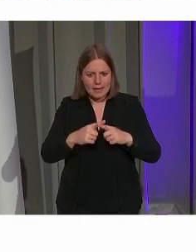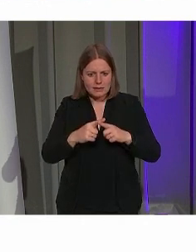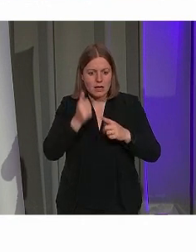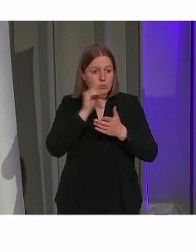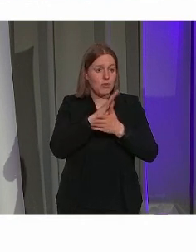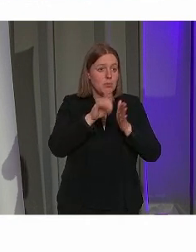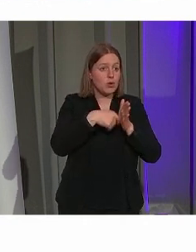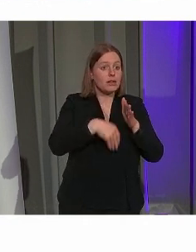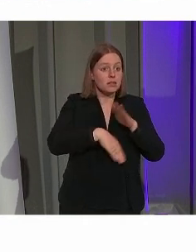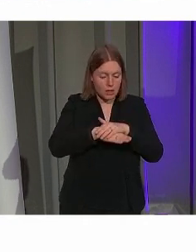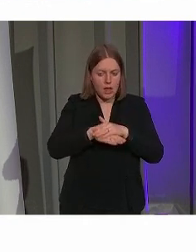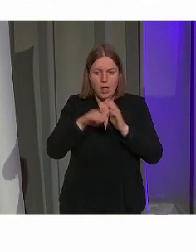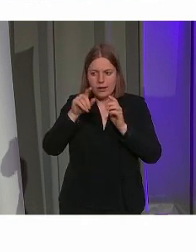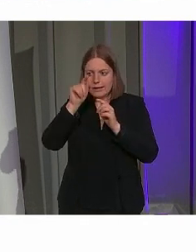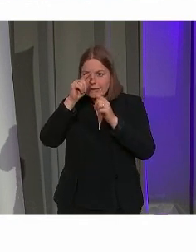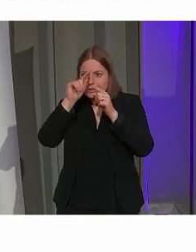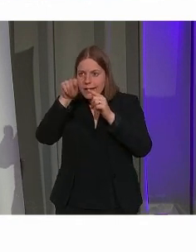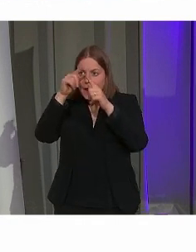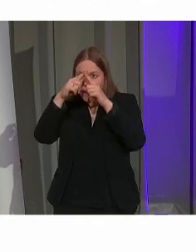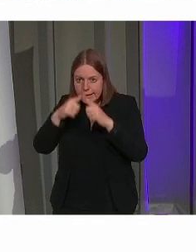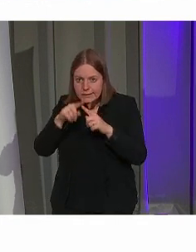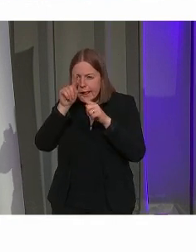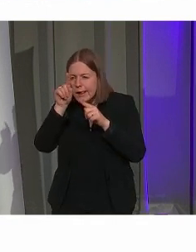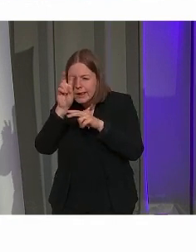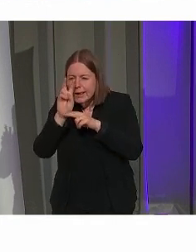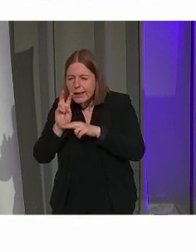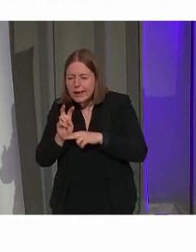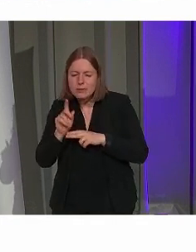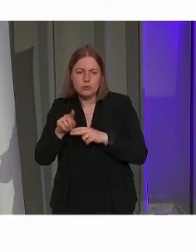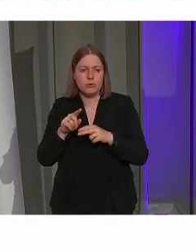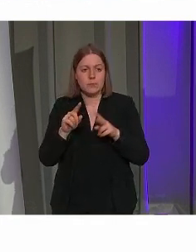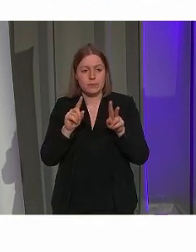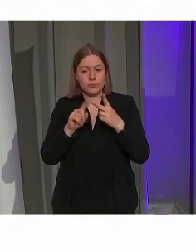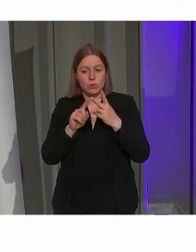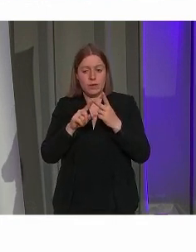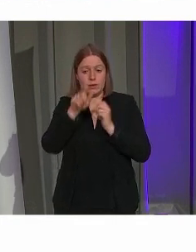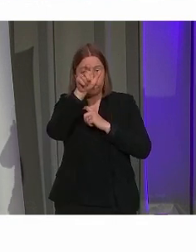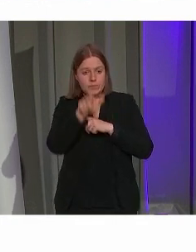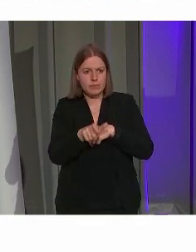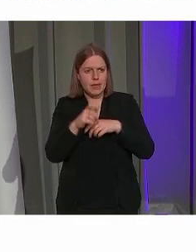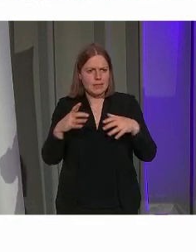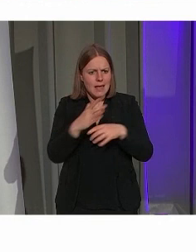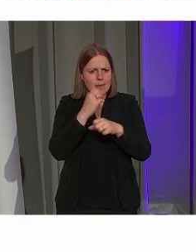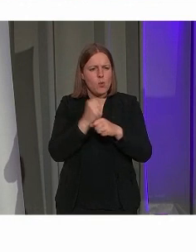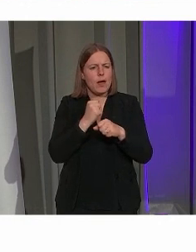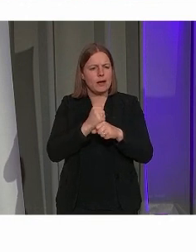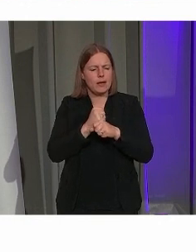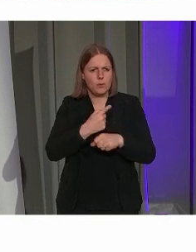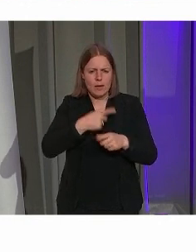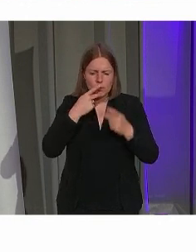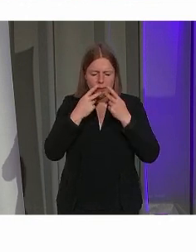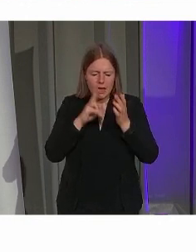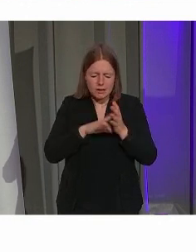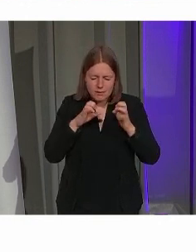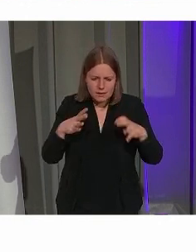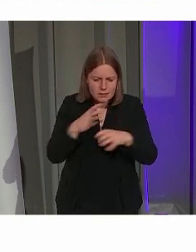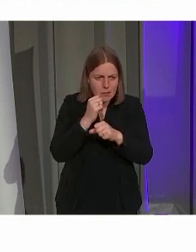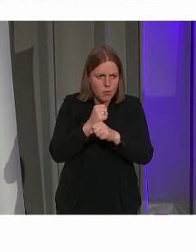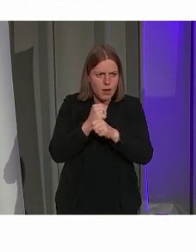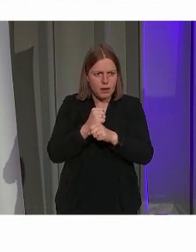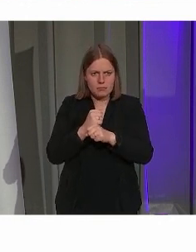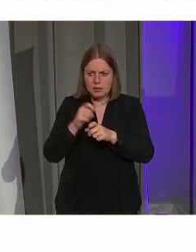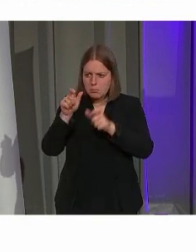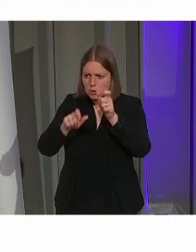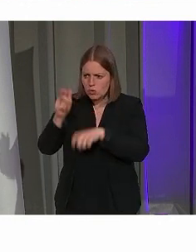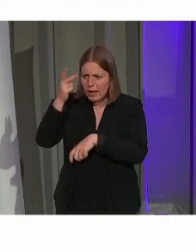and in the checklists when a project starts. Another pillar is the collaboration. We focus